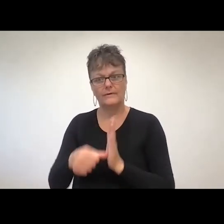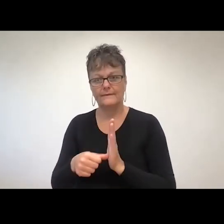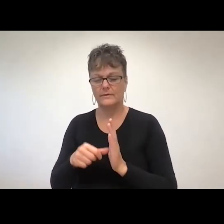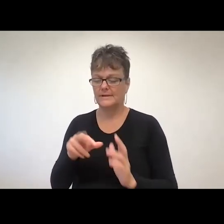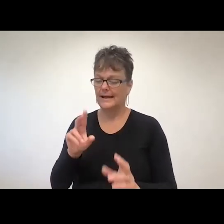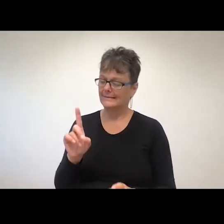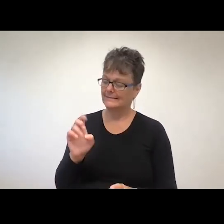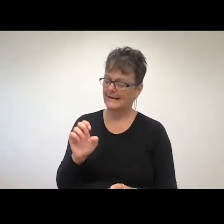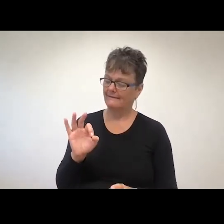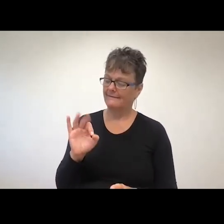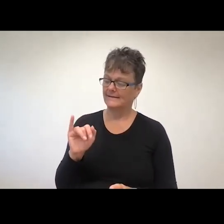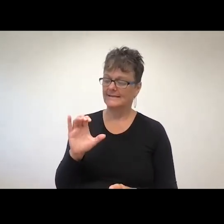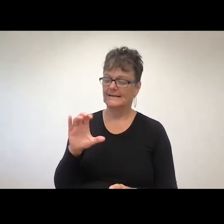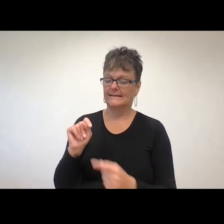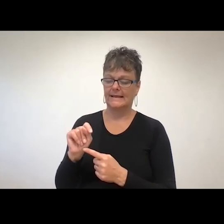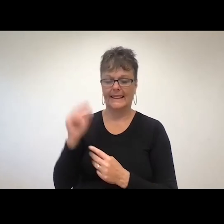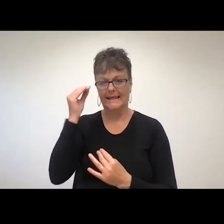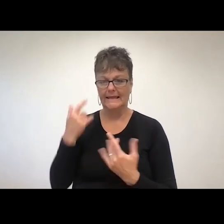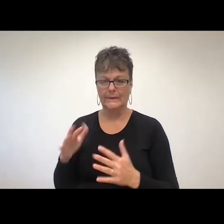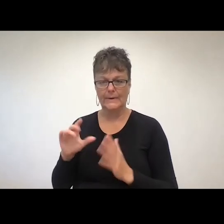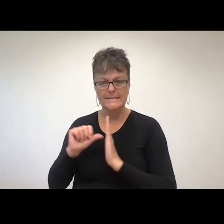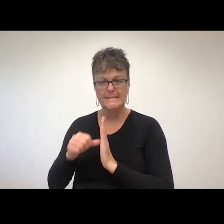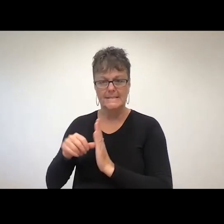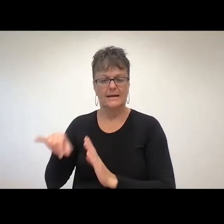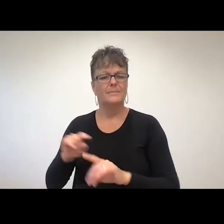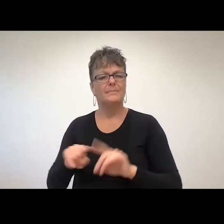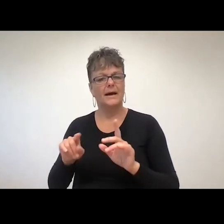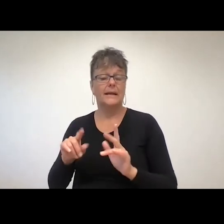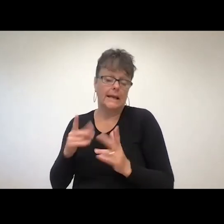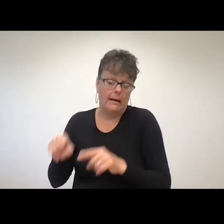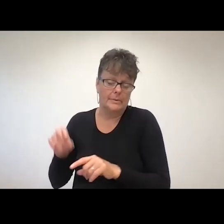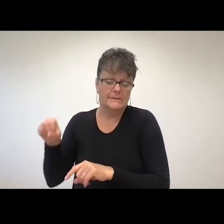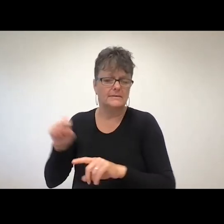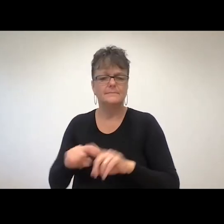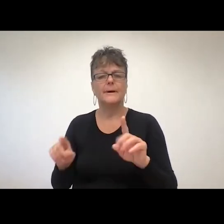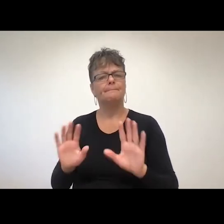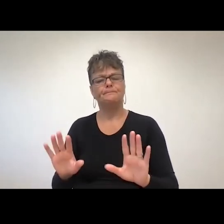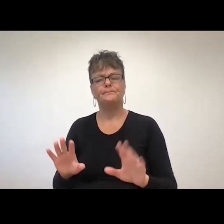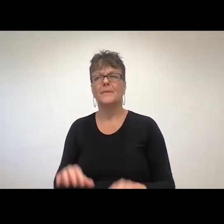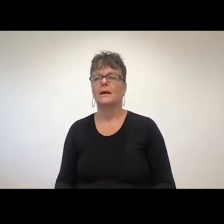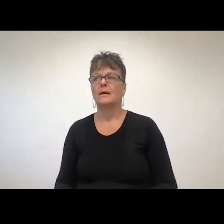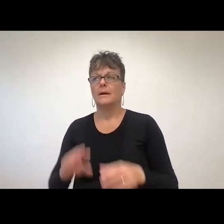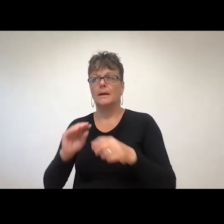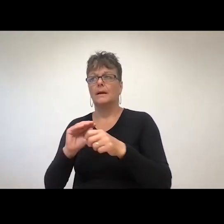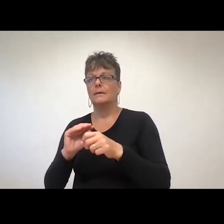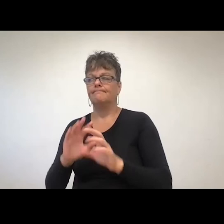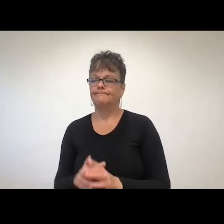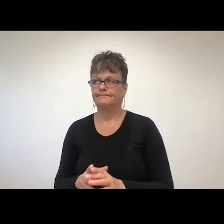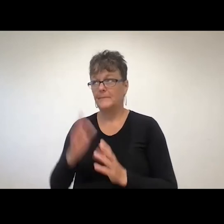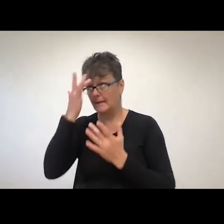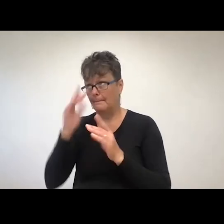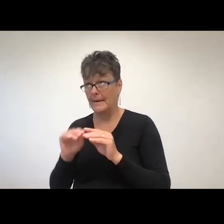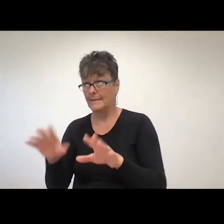in terms of academically, I don't necessarily see the challenge is any different than what we've been dealing with. I mean, let me qualify